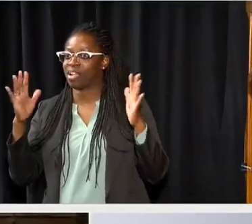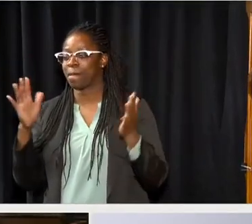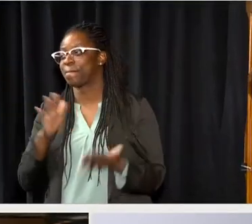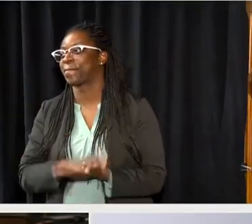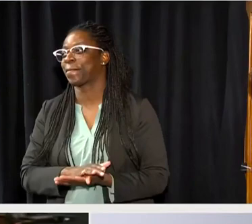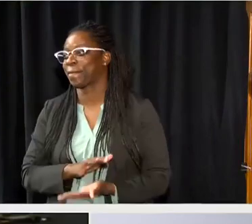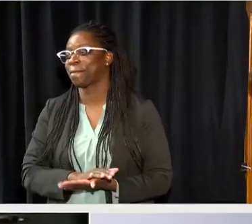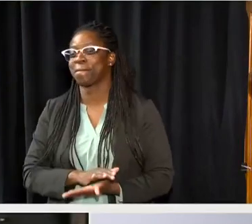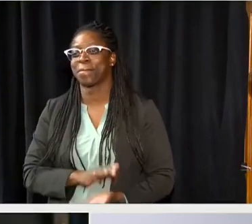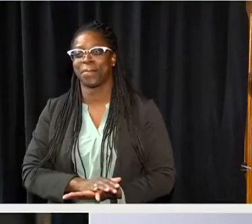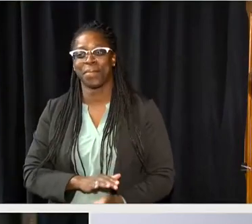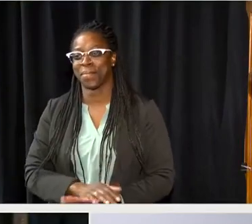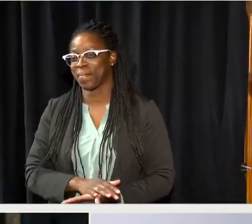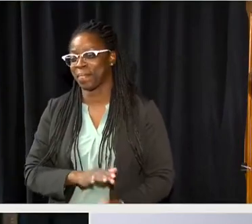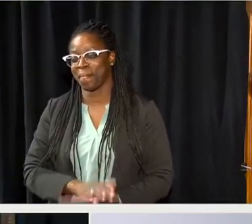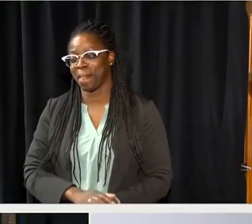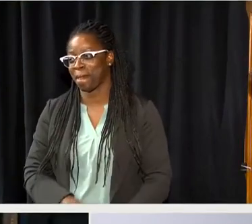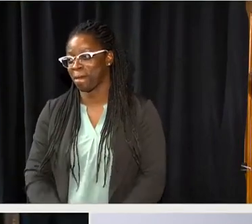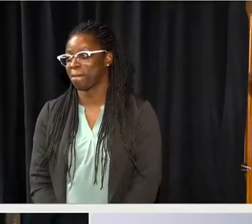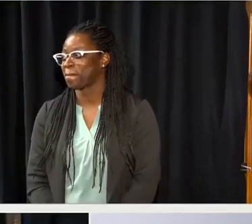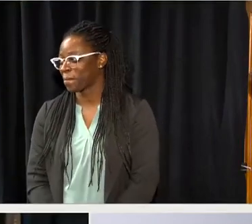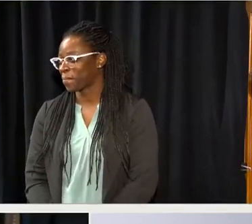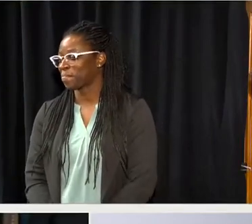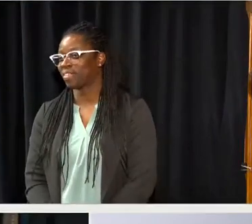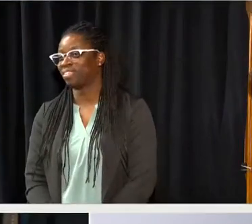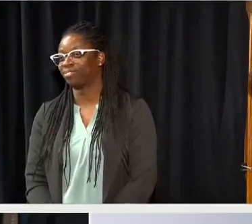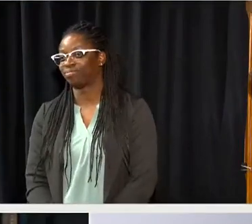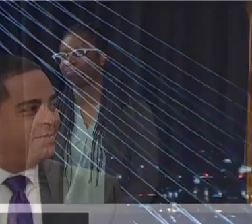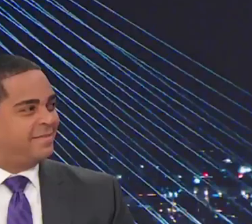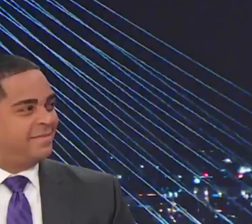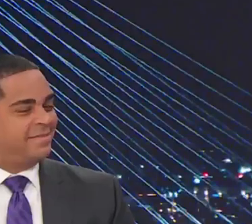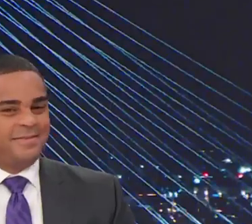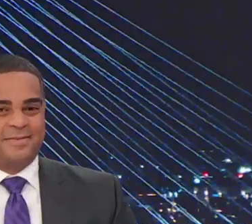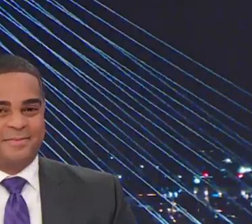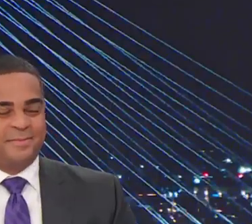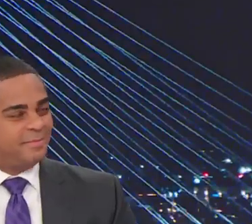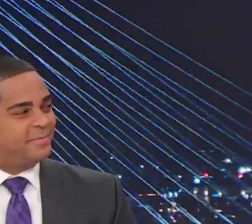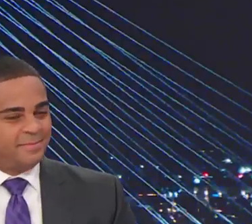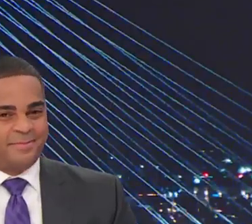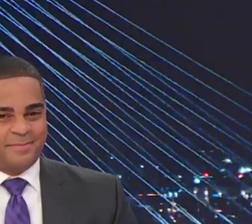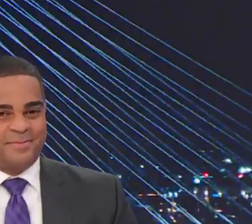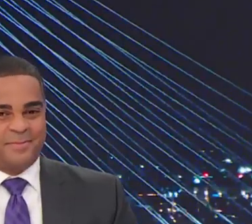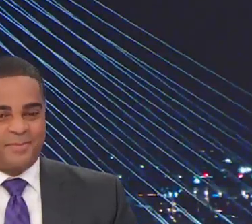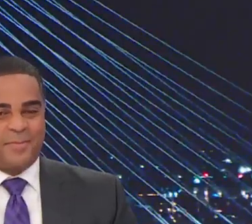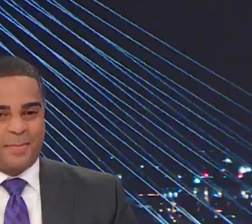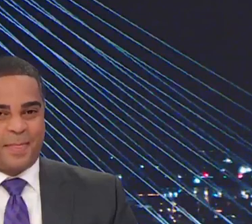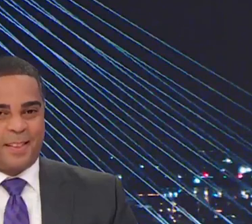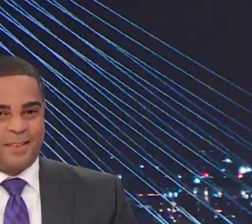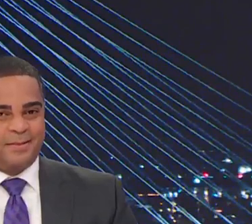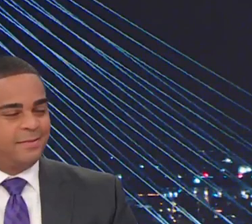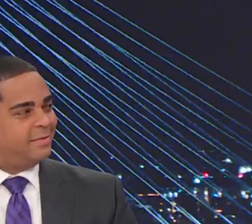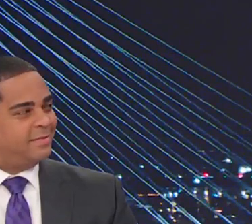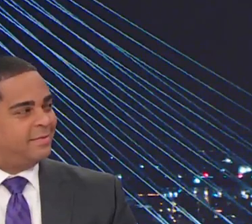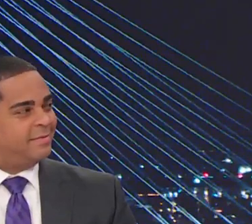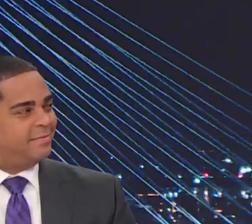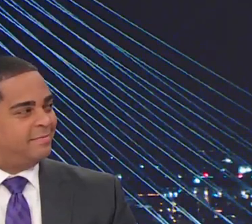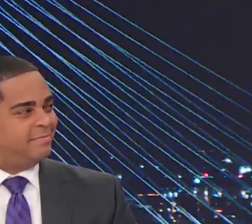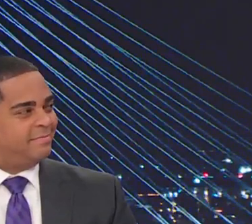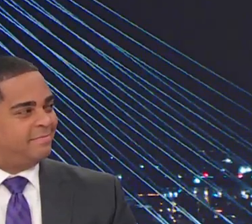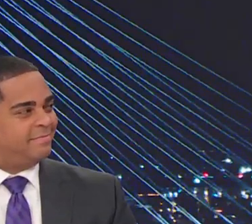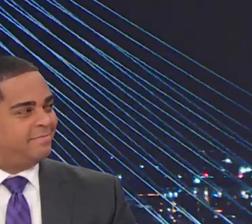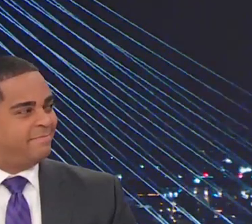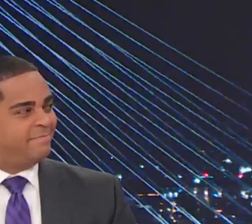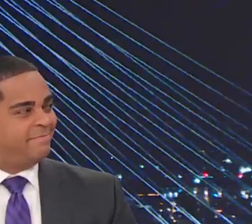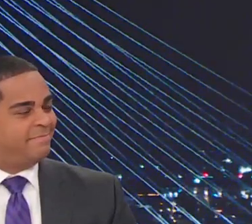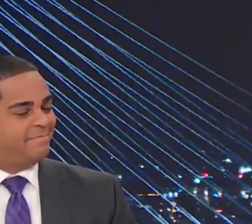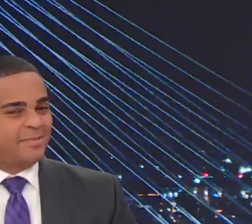10-second recap. Just a lot of positivity there. You wouldn't know that we had some challenges in the fiscal world or anything between the House and the Senate, but we'll